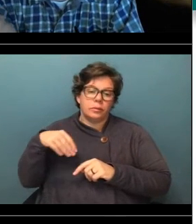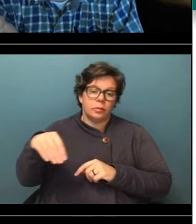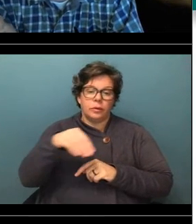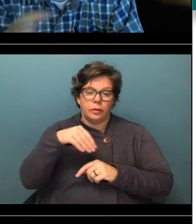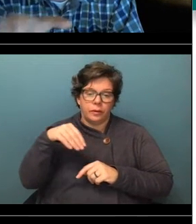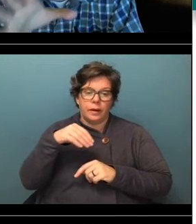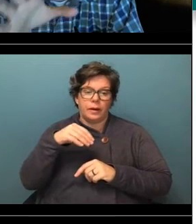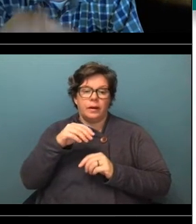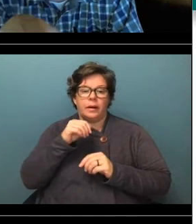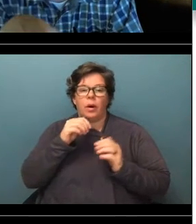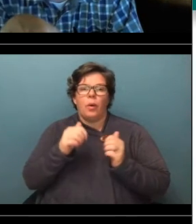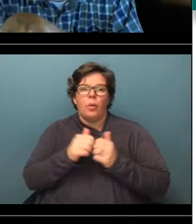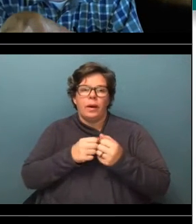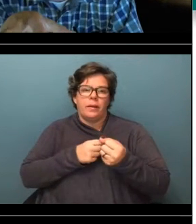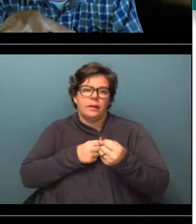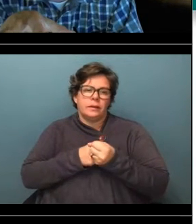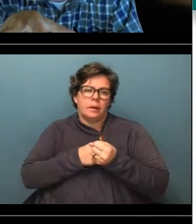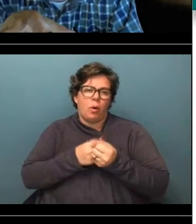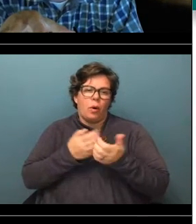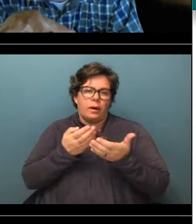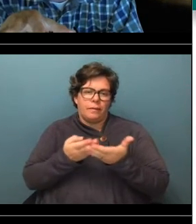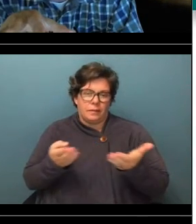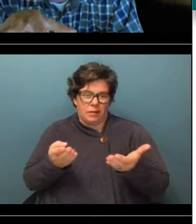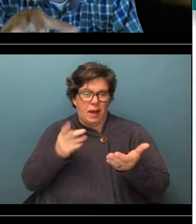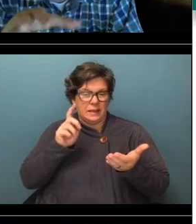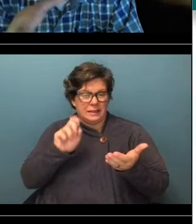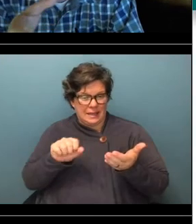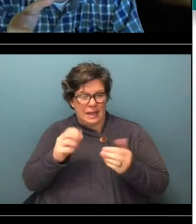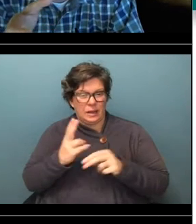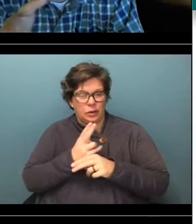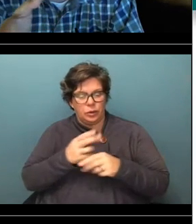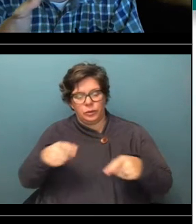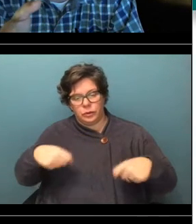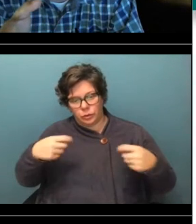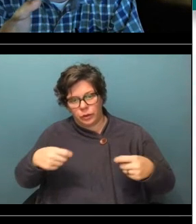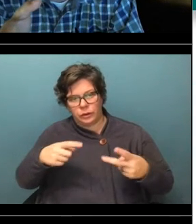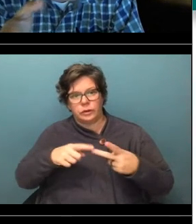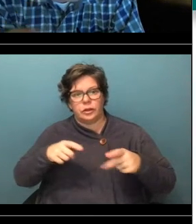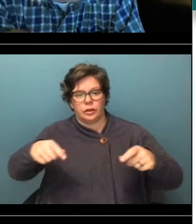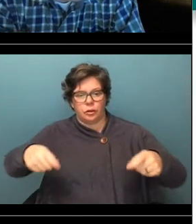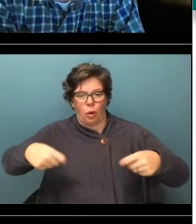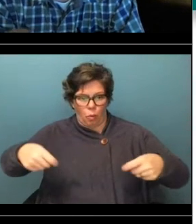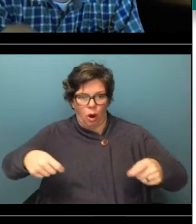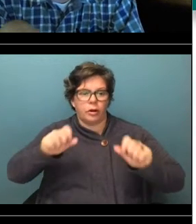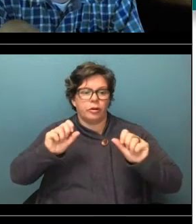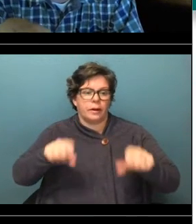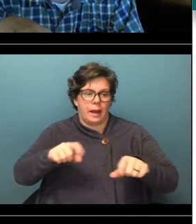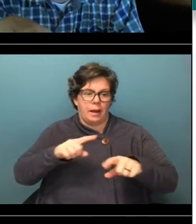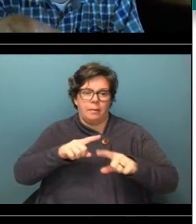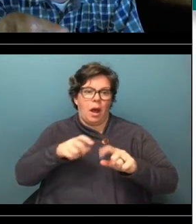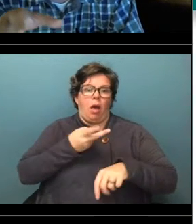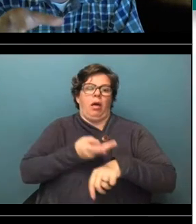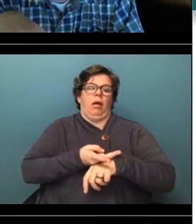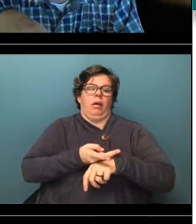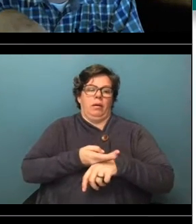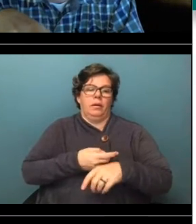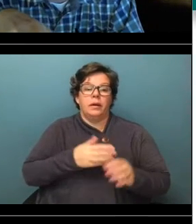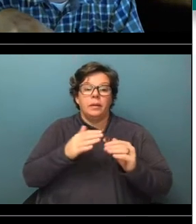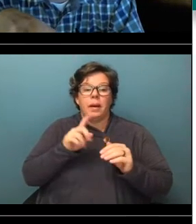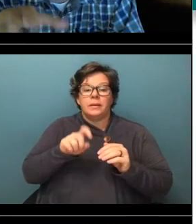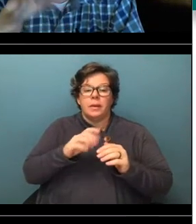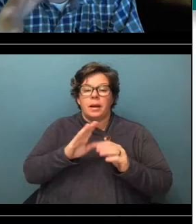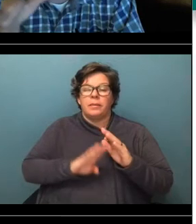their own or with the assistance of supportive devices such as a wheelchair or walker. It is important that clients be able to